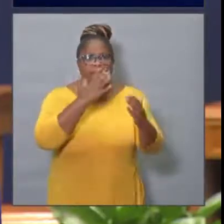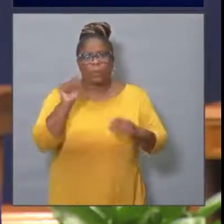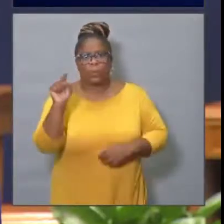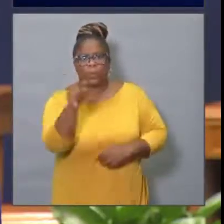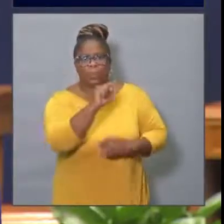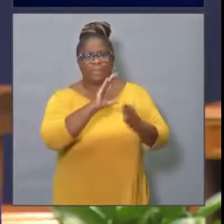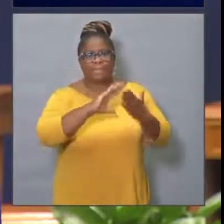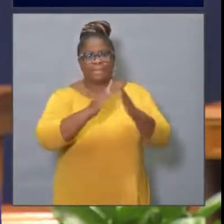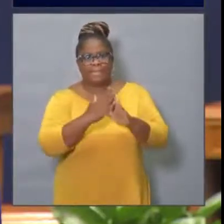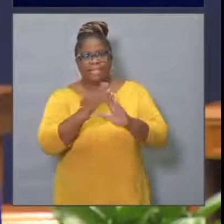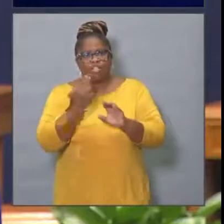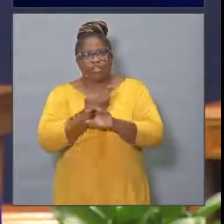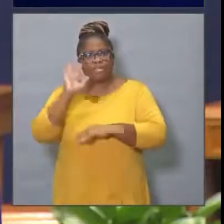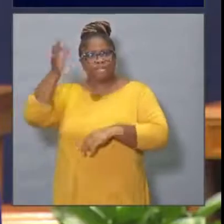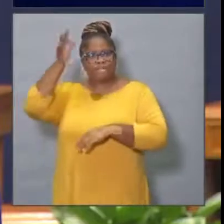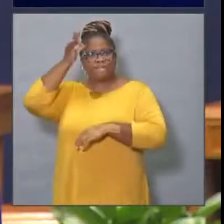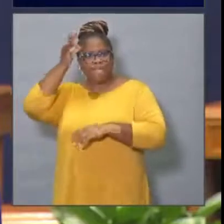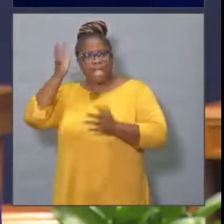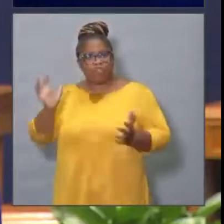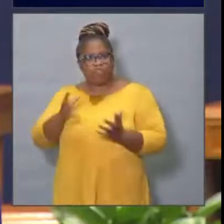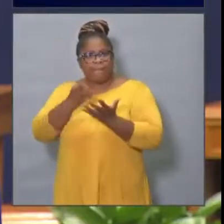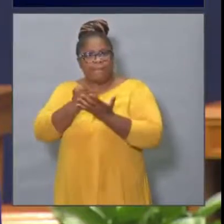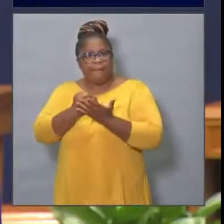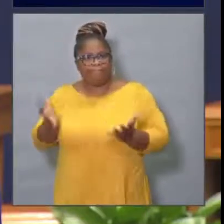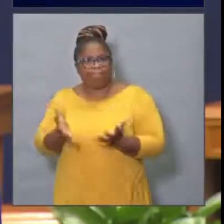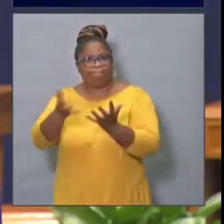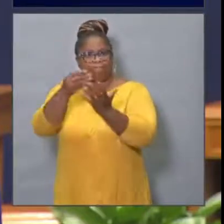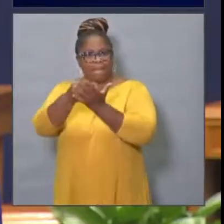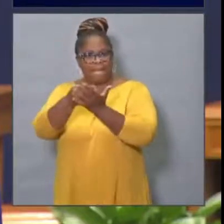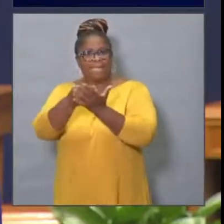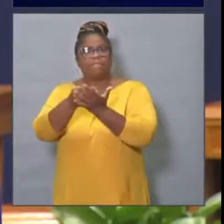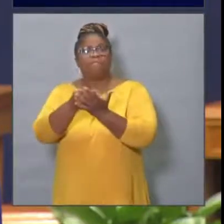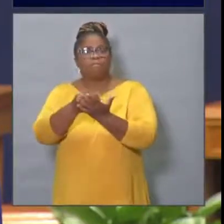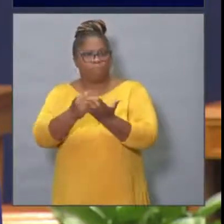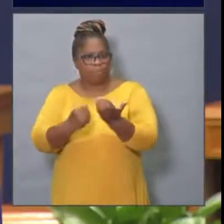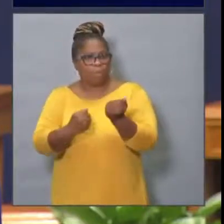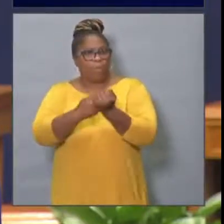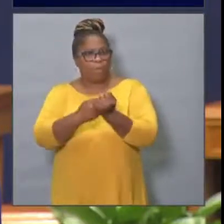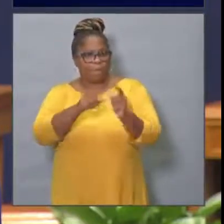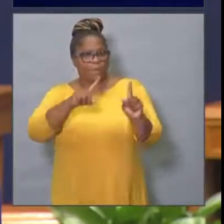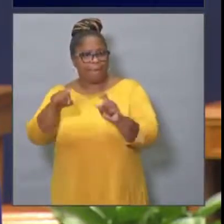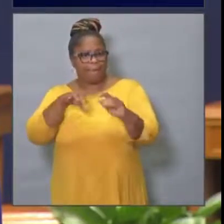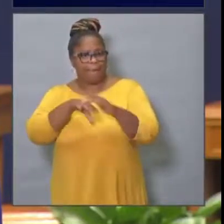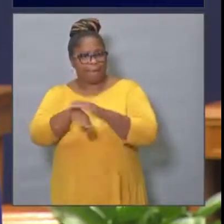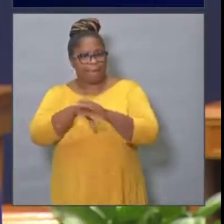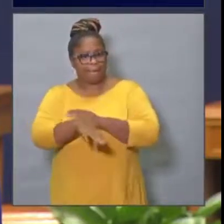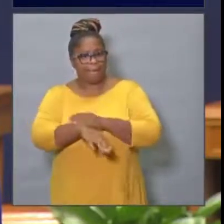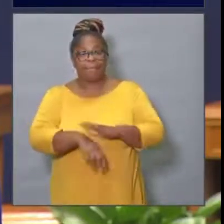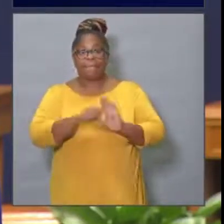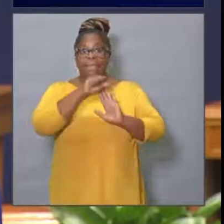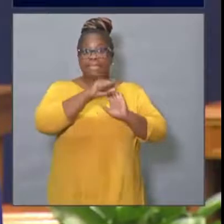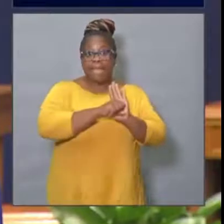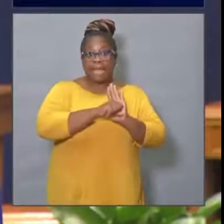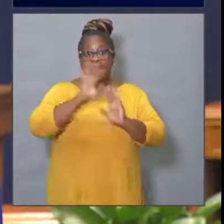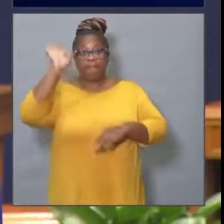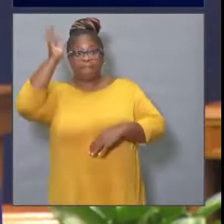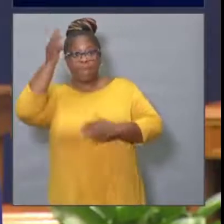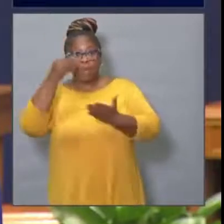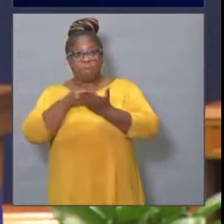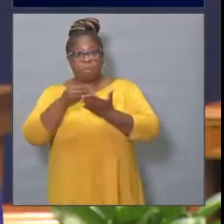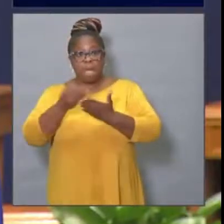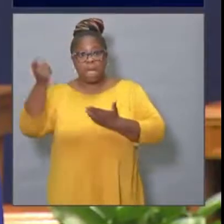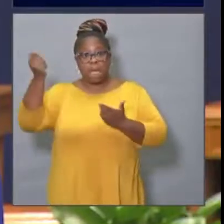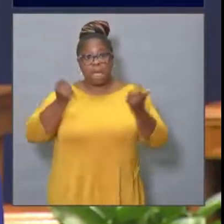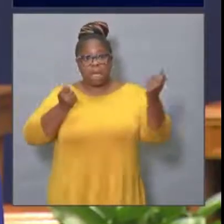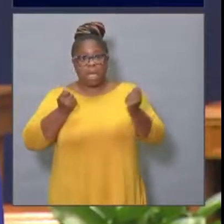federal stimulus funding as the county has to support testing access. Support from the state and the federal government will also be critical